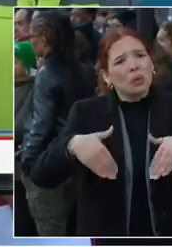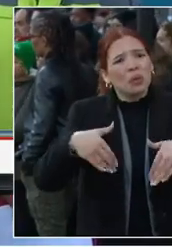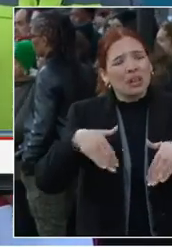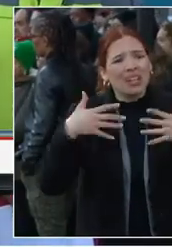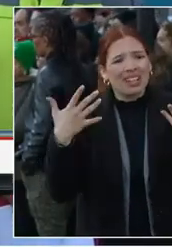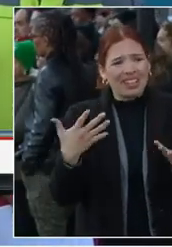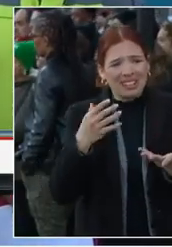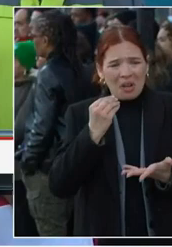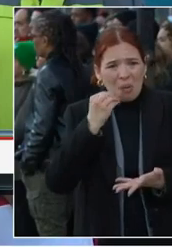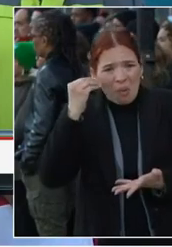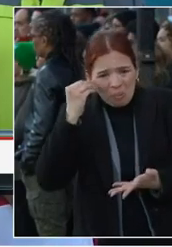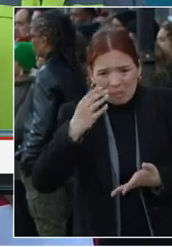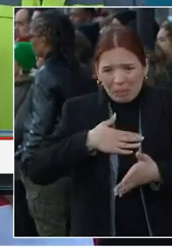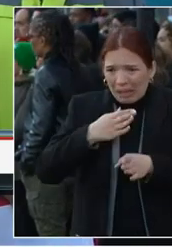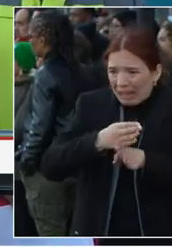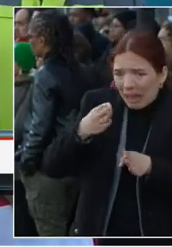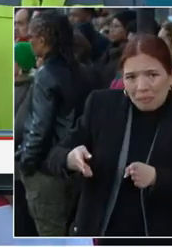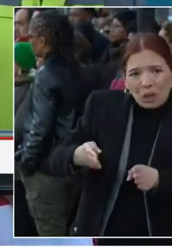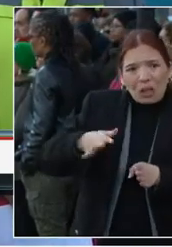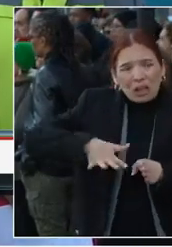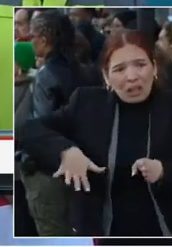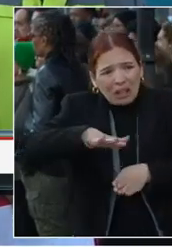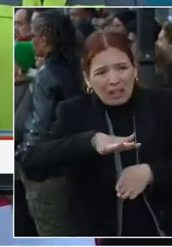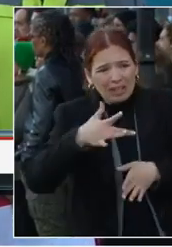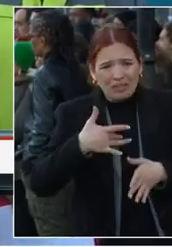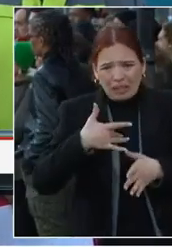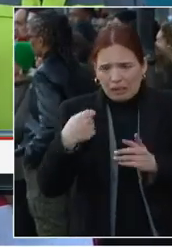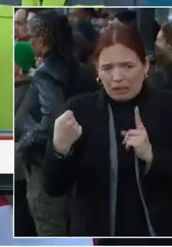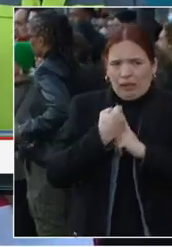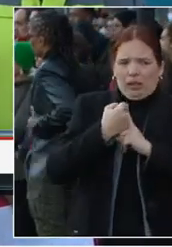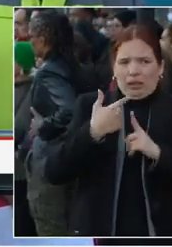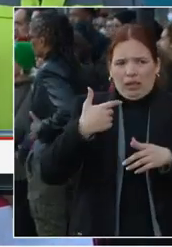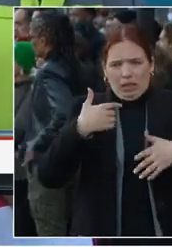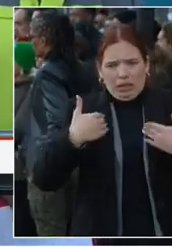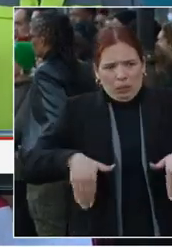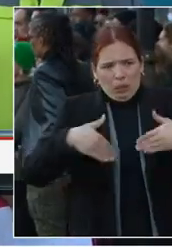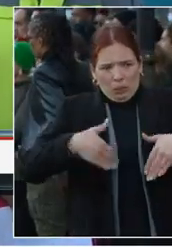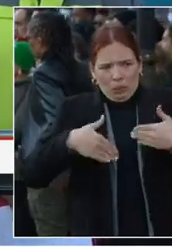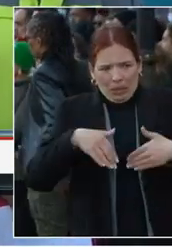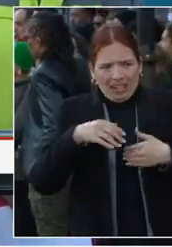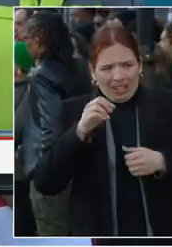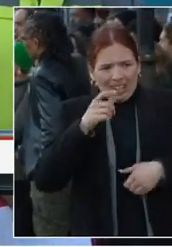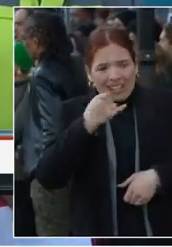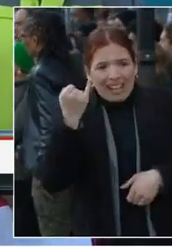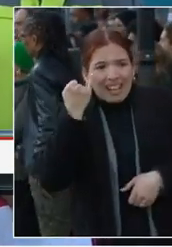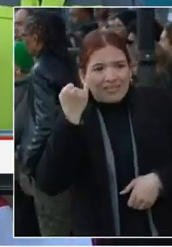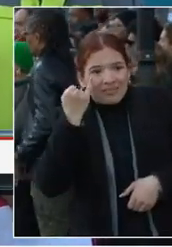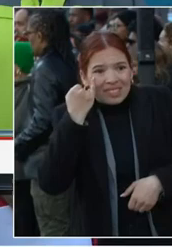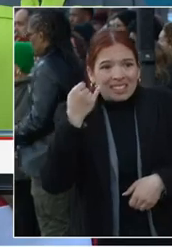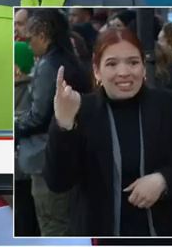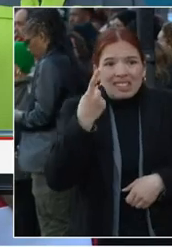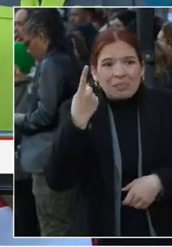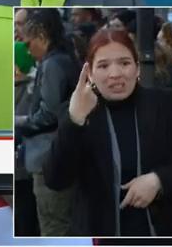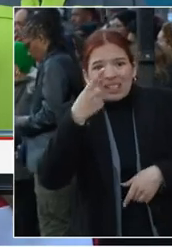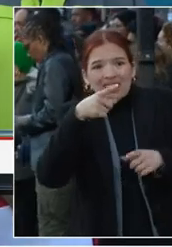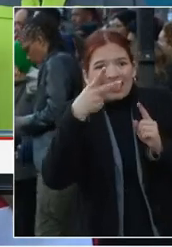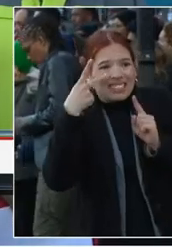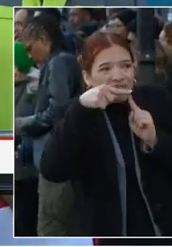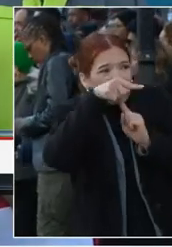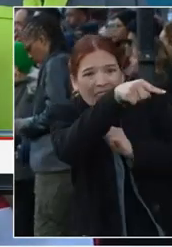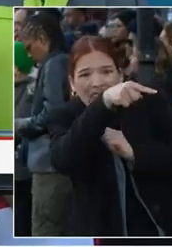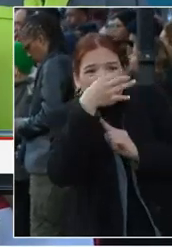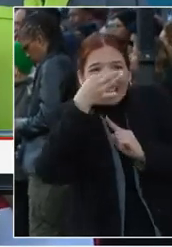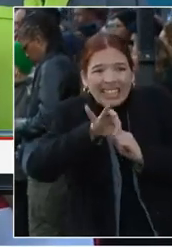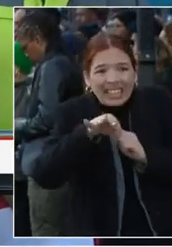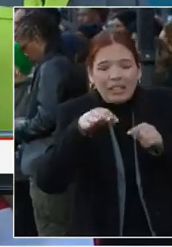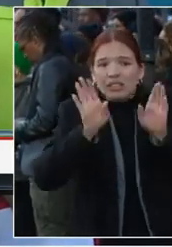your neighborhood, when you know the person involved, when there's a stabbing in the library that's not far from here and our kids are present